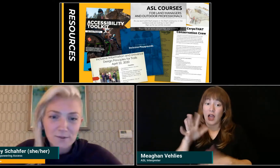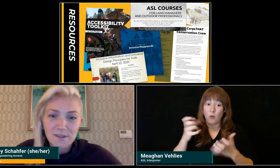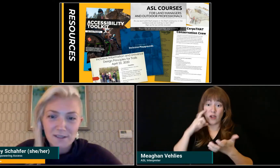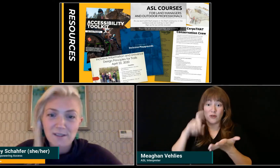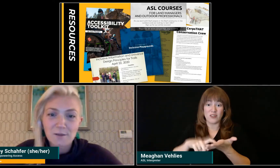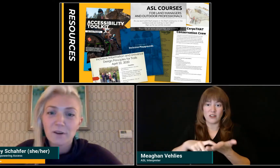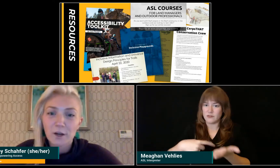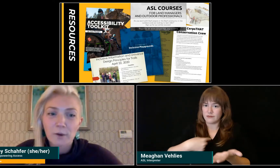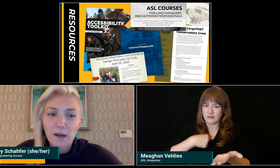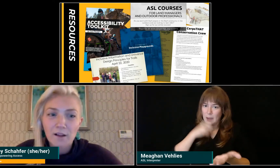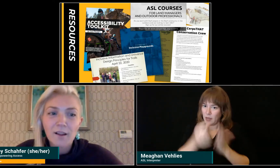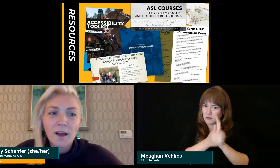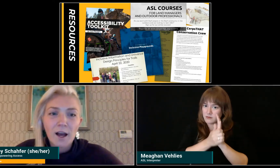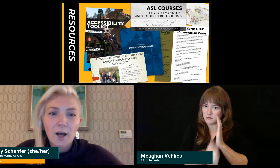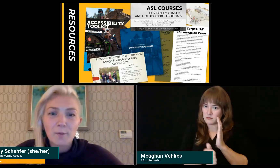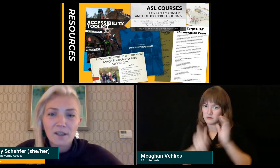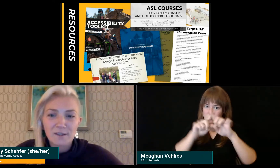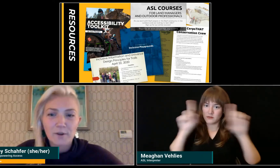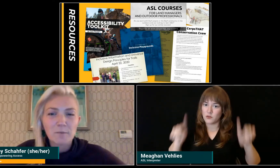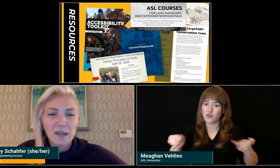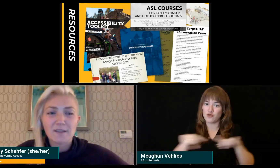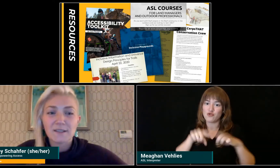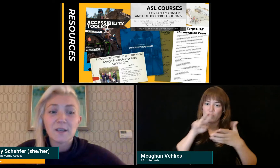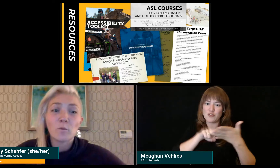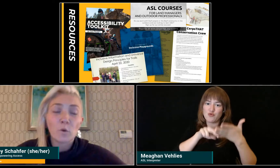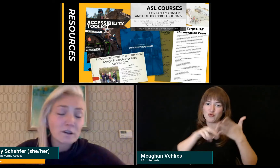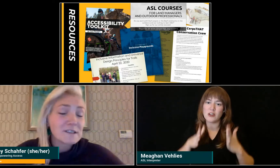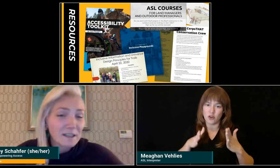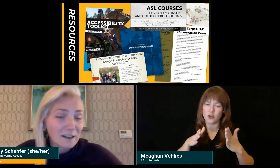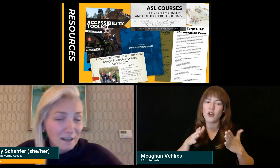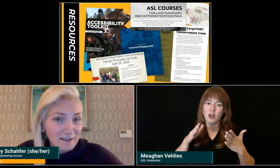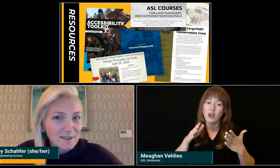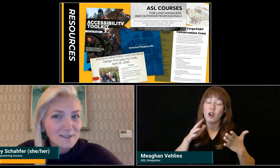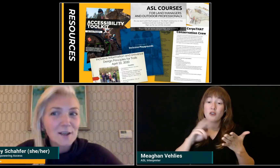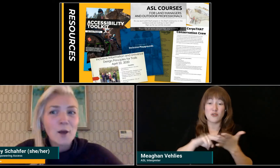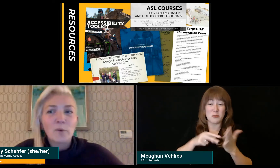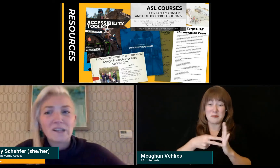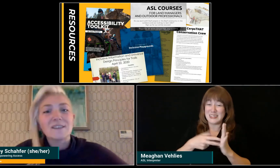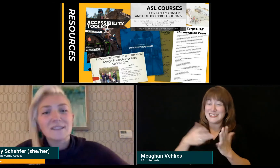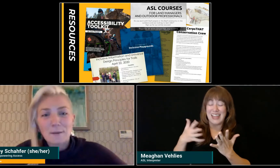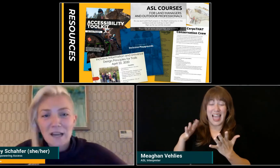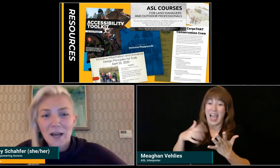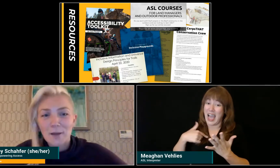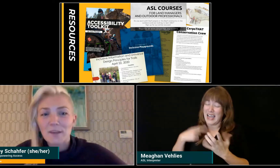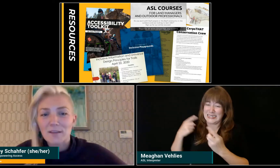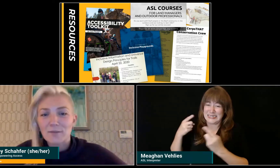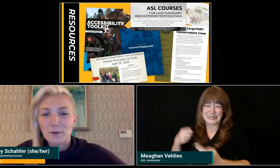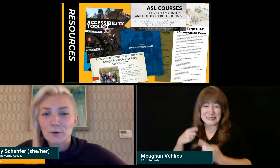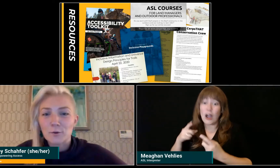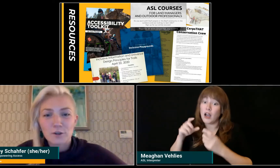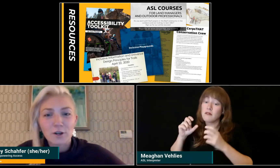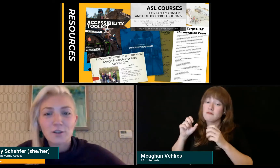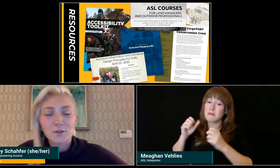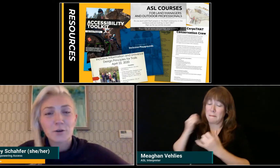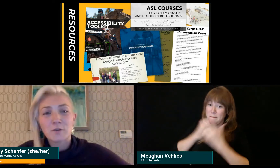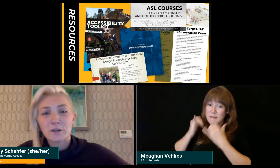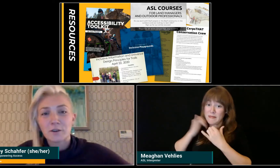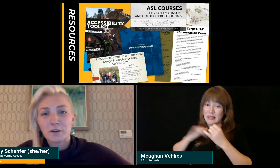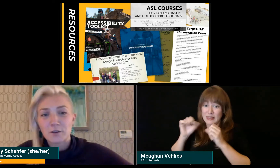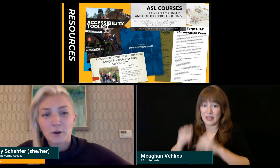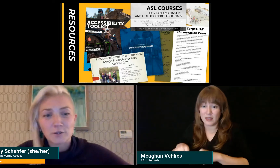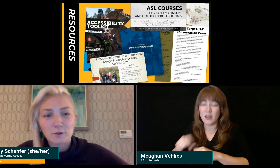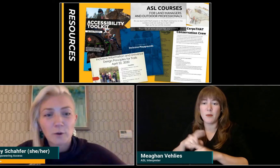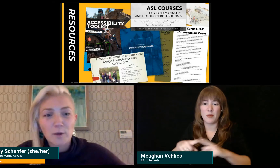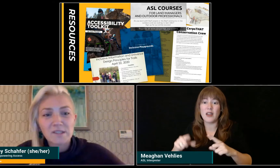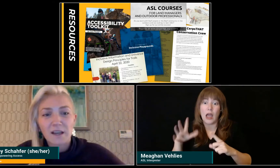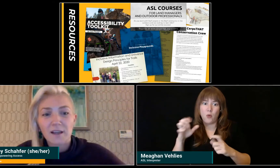how to use the system very well. And so it can make it seem worse than it is. But at the same time, if you turn on your screen reader